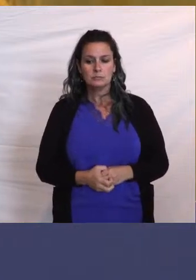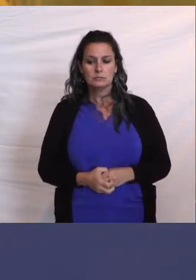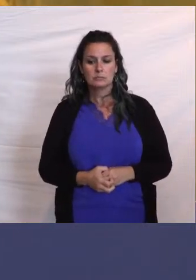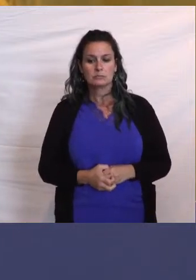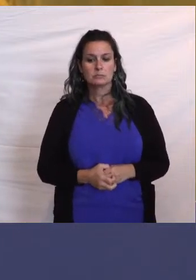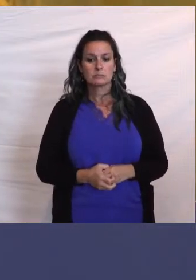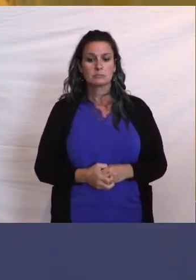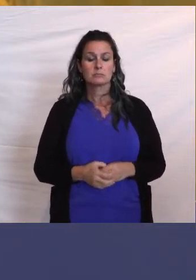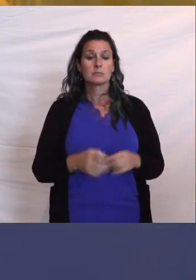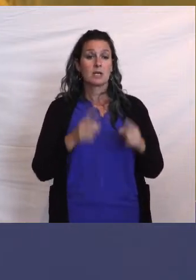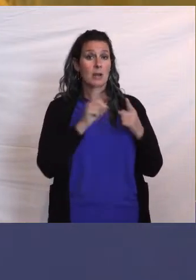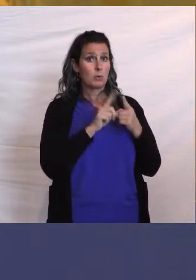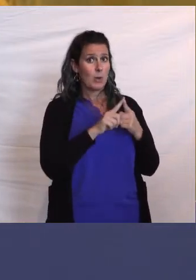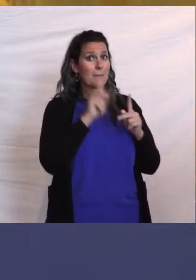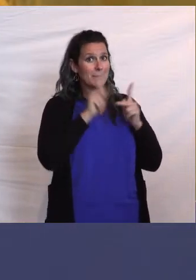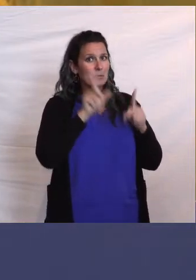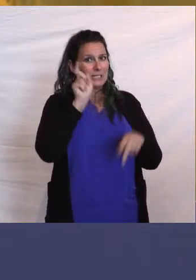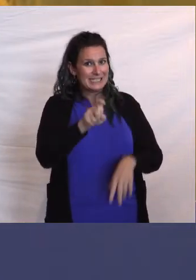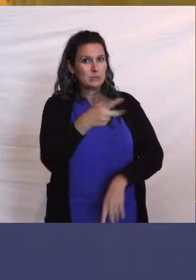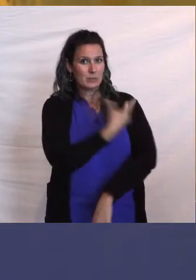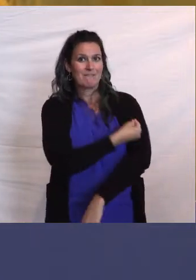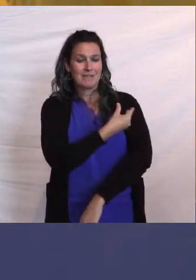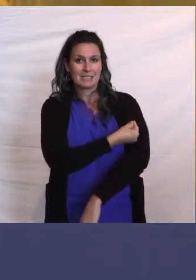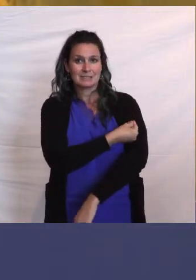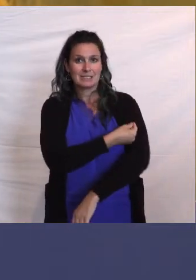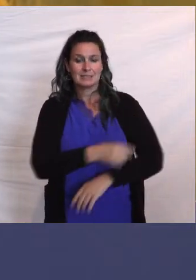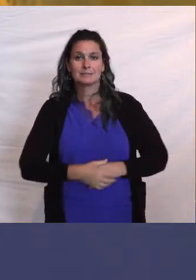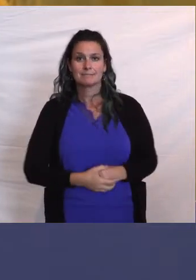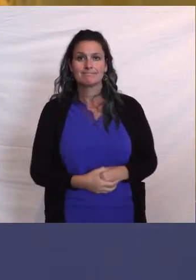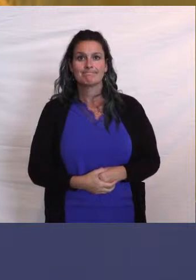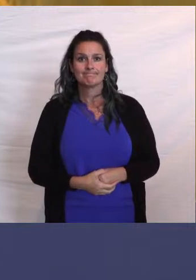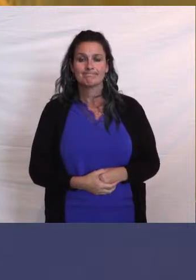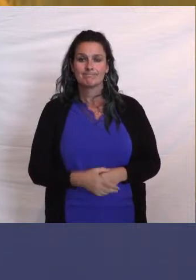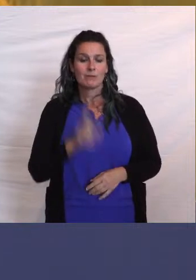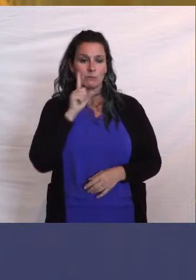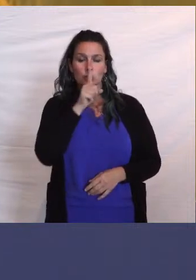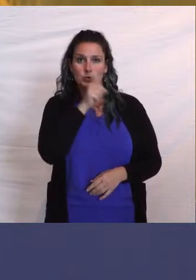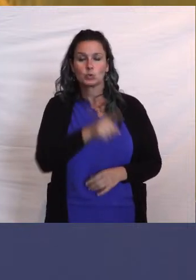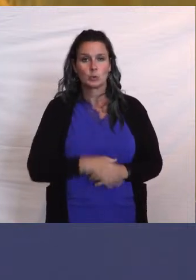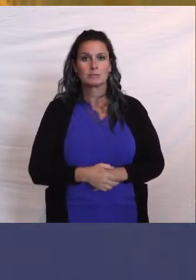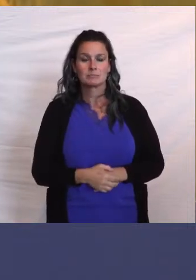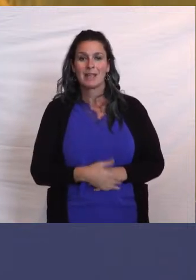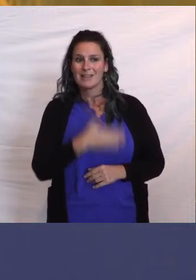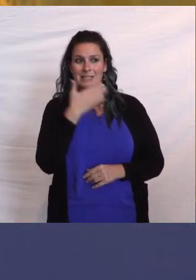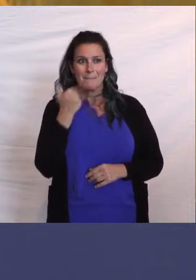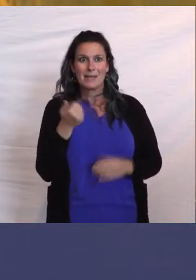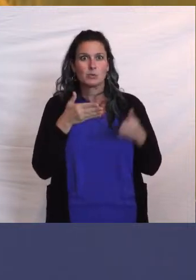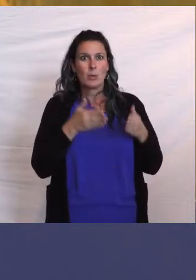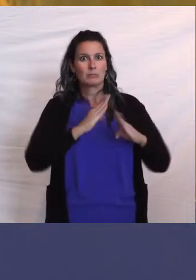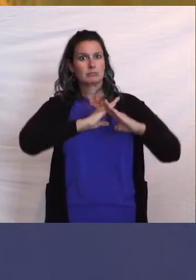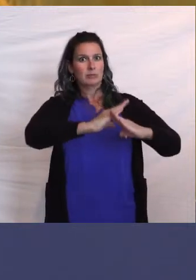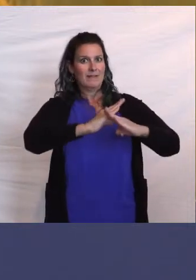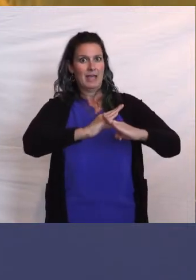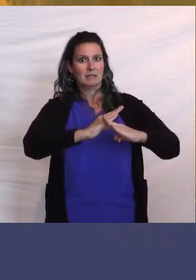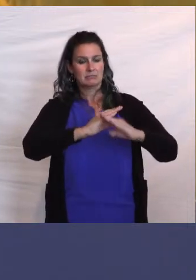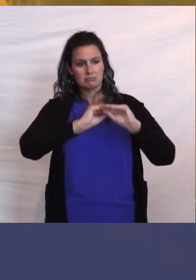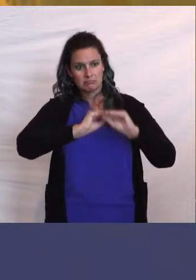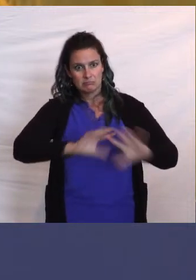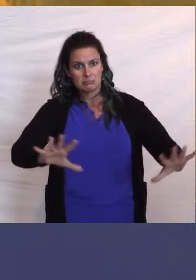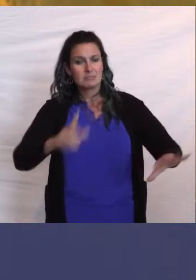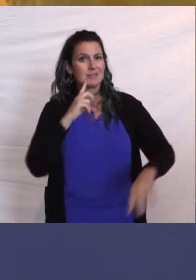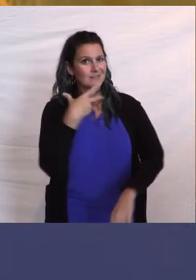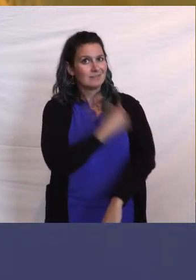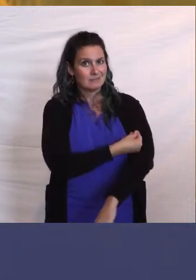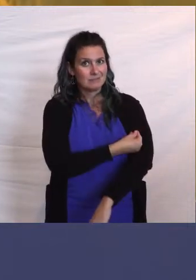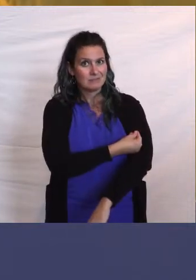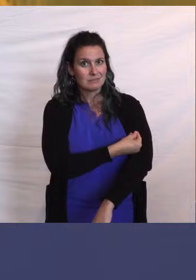Number one, folks need to get vaccinated. There's just no question that that's our best weapon, and we got to get